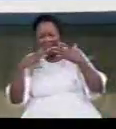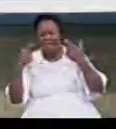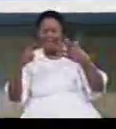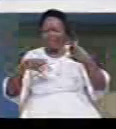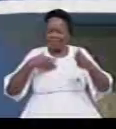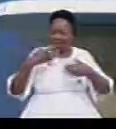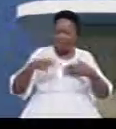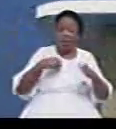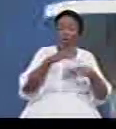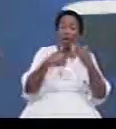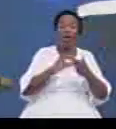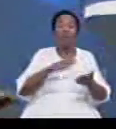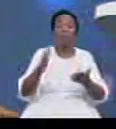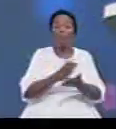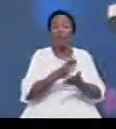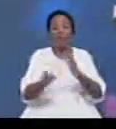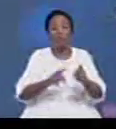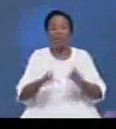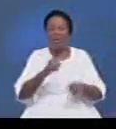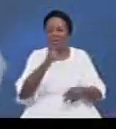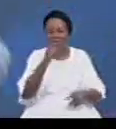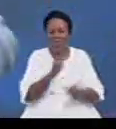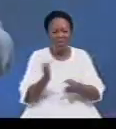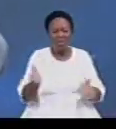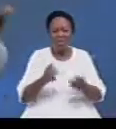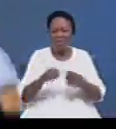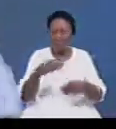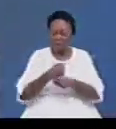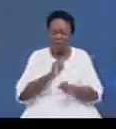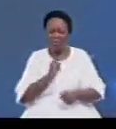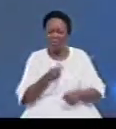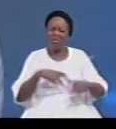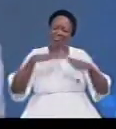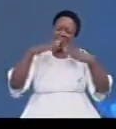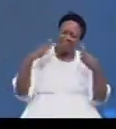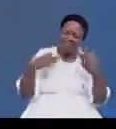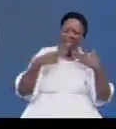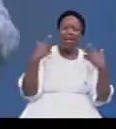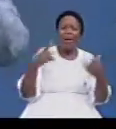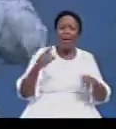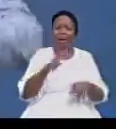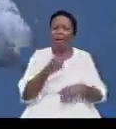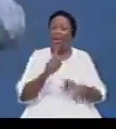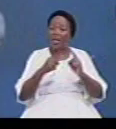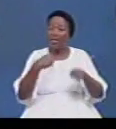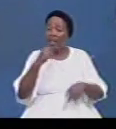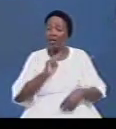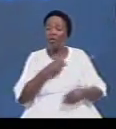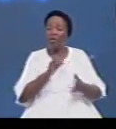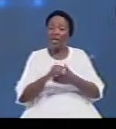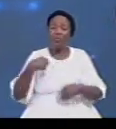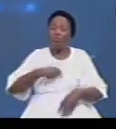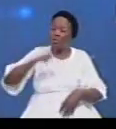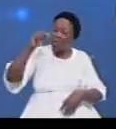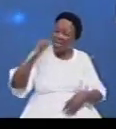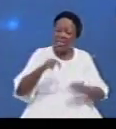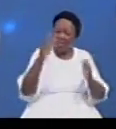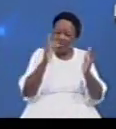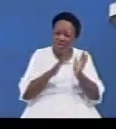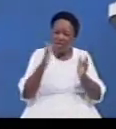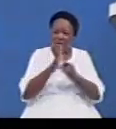what they are doing. They're not entertaining us. They're telling us that we need Jesus in our